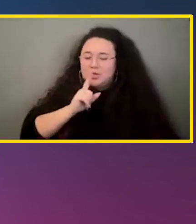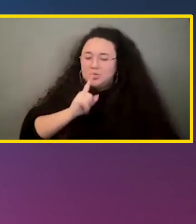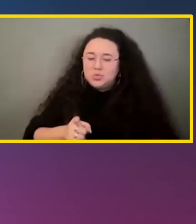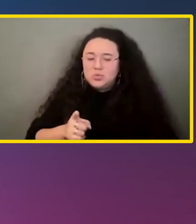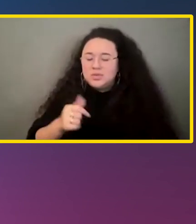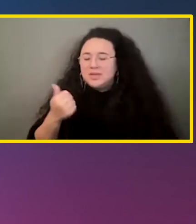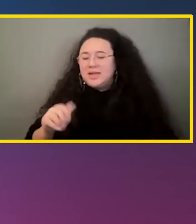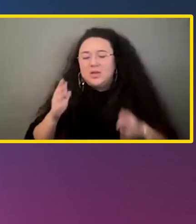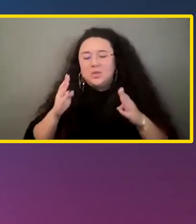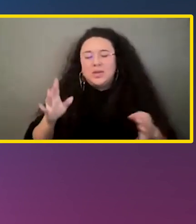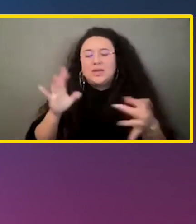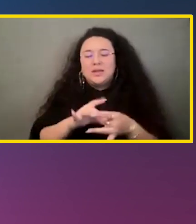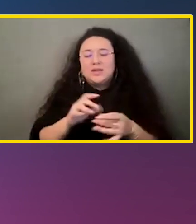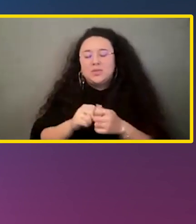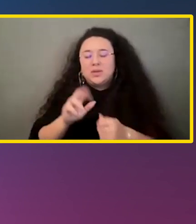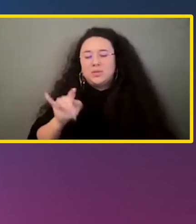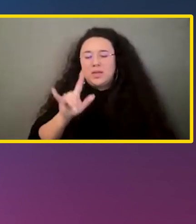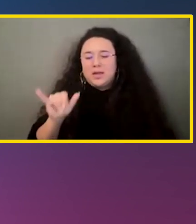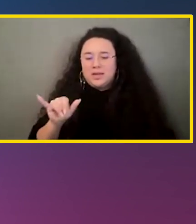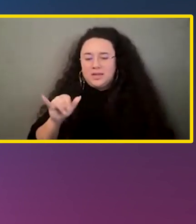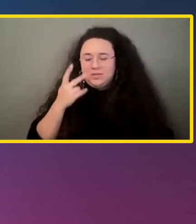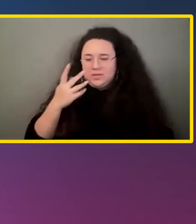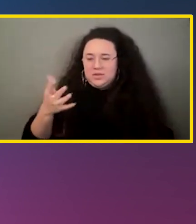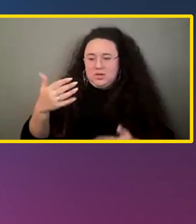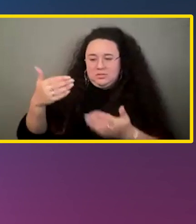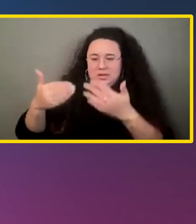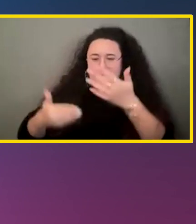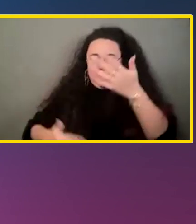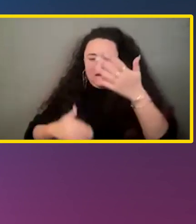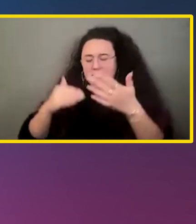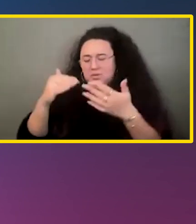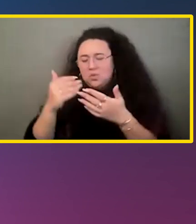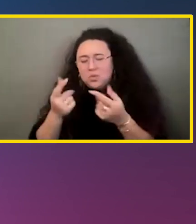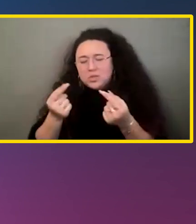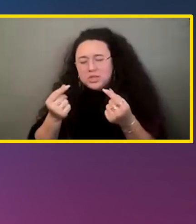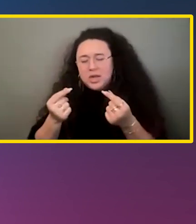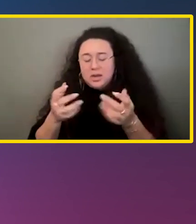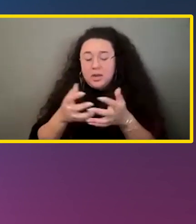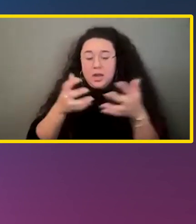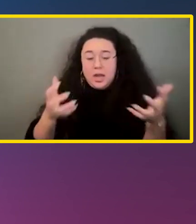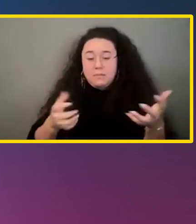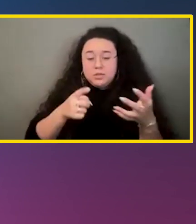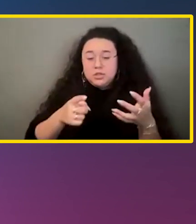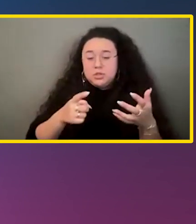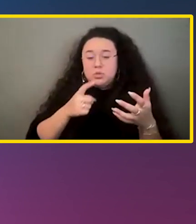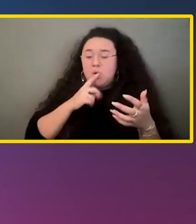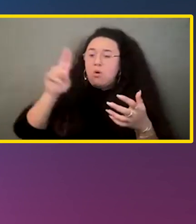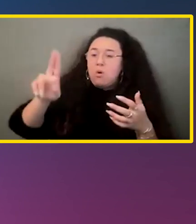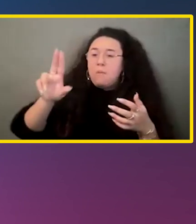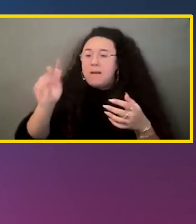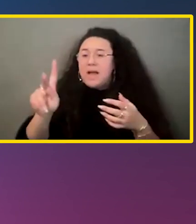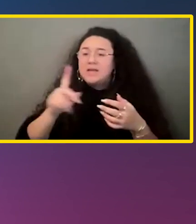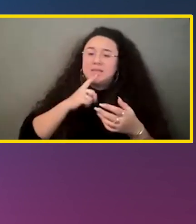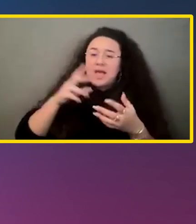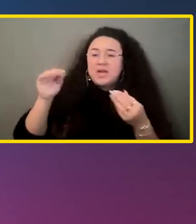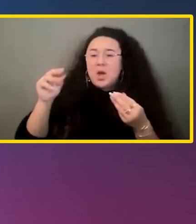any way connected to reality when you look at the resume. And no matter how much you may like counter with whatever,